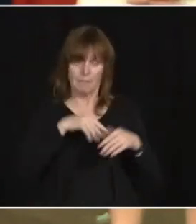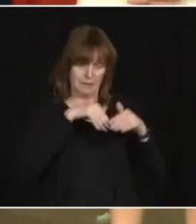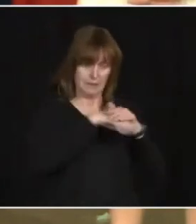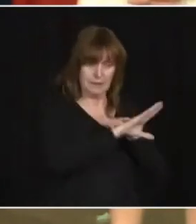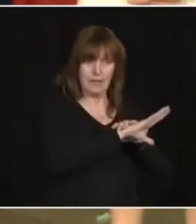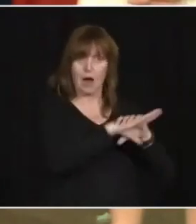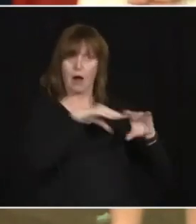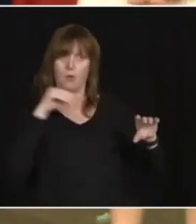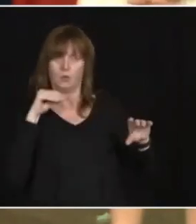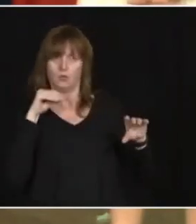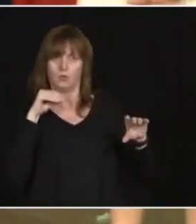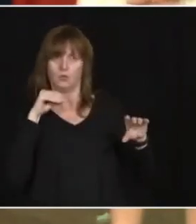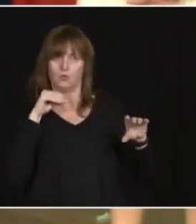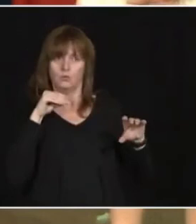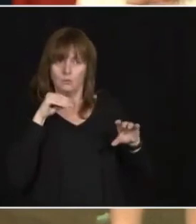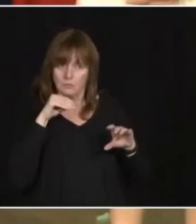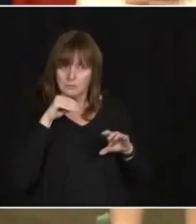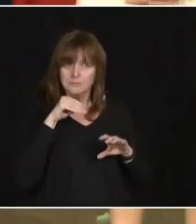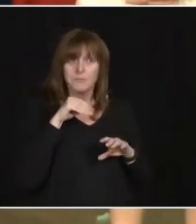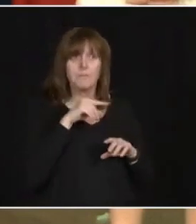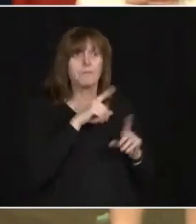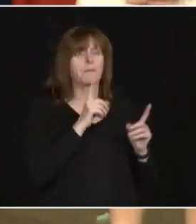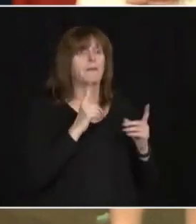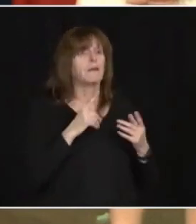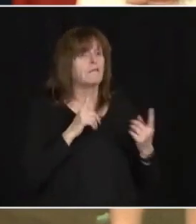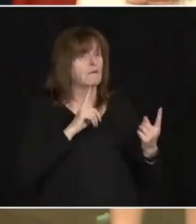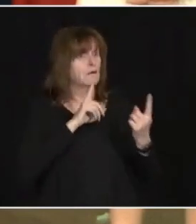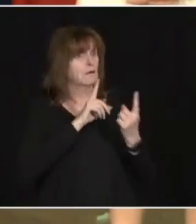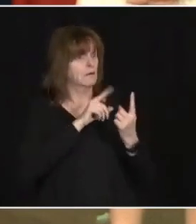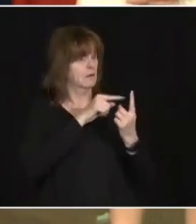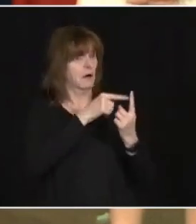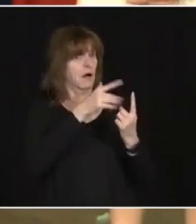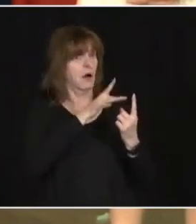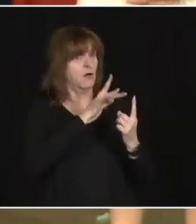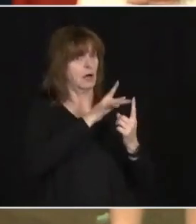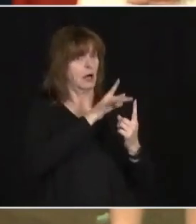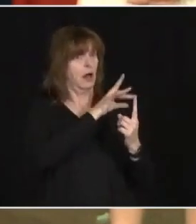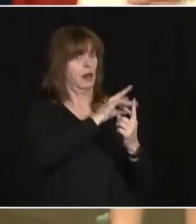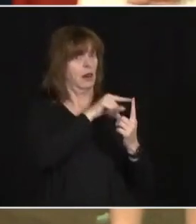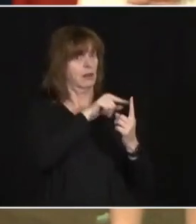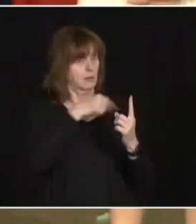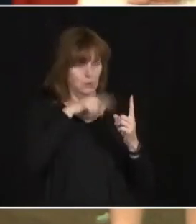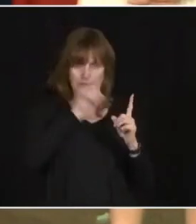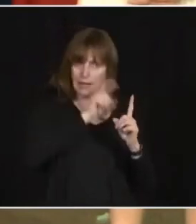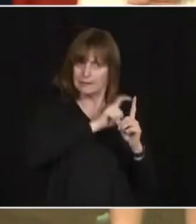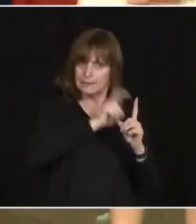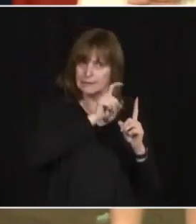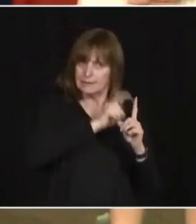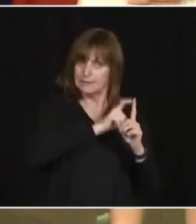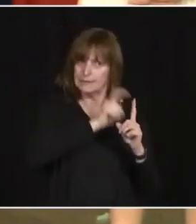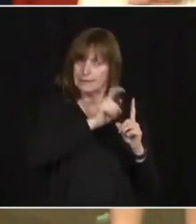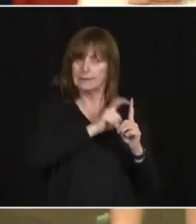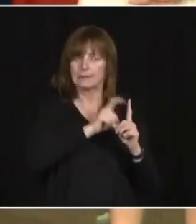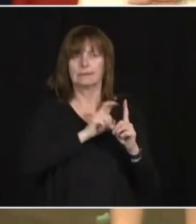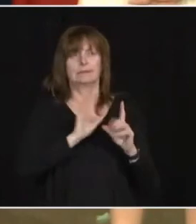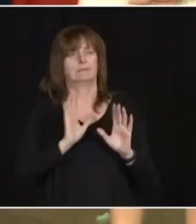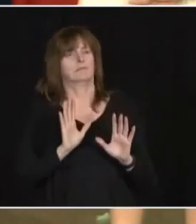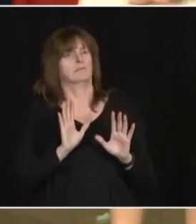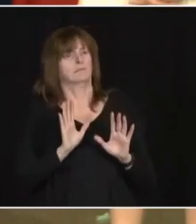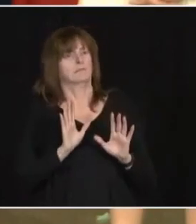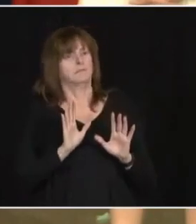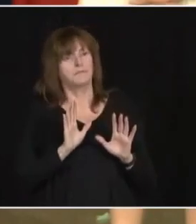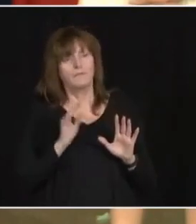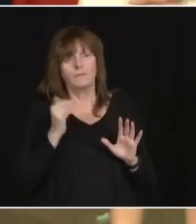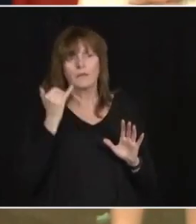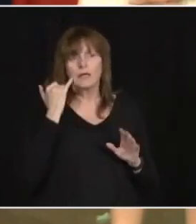has COVID-19, they will be tested. And asymptomatic contacts of COVID-19 residents or